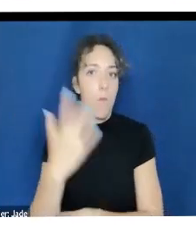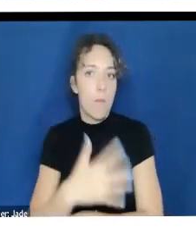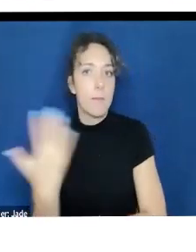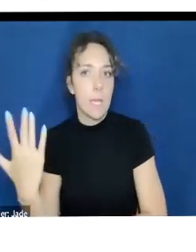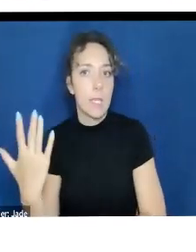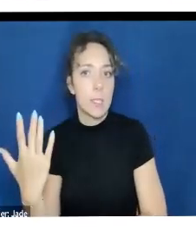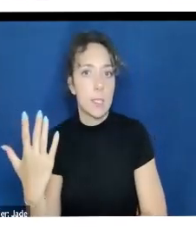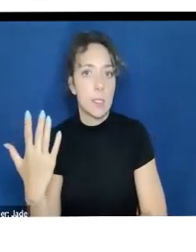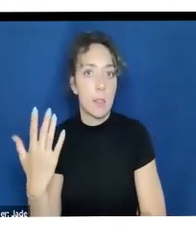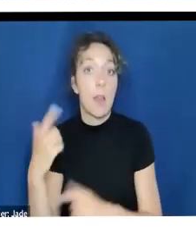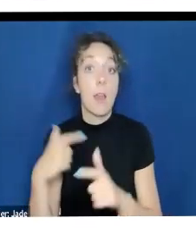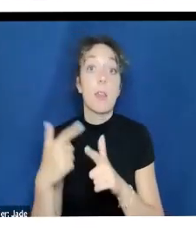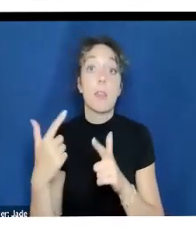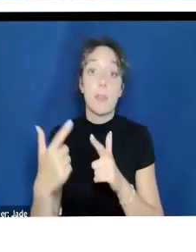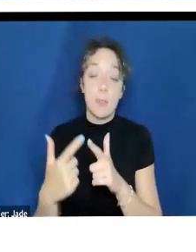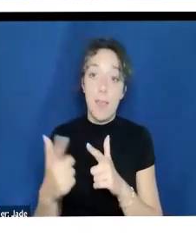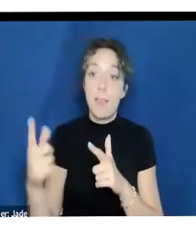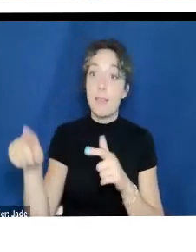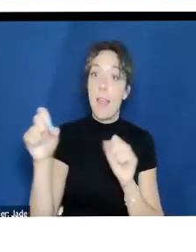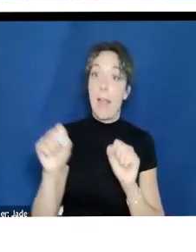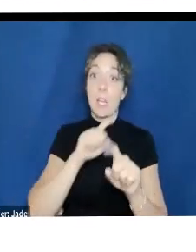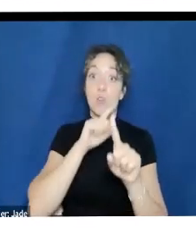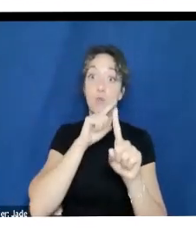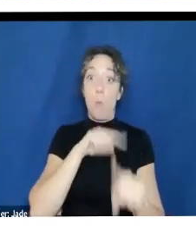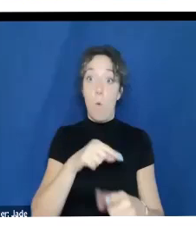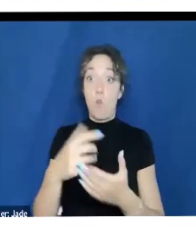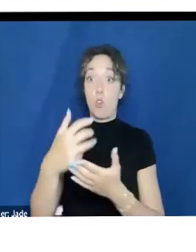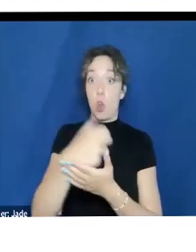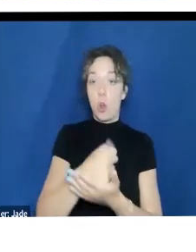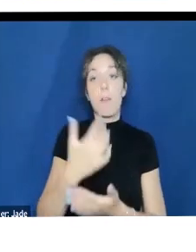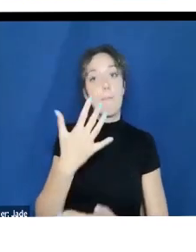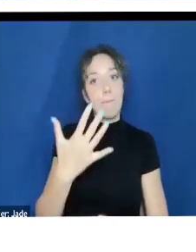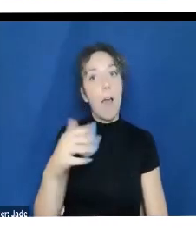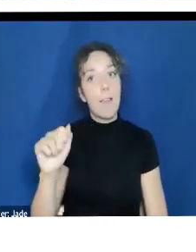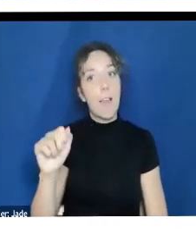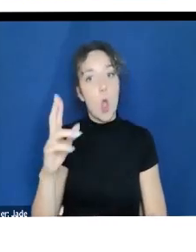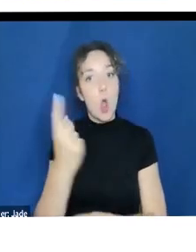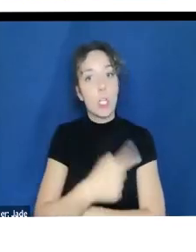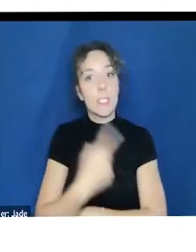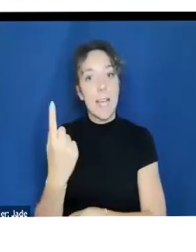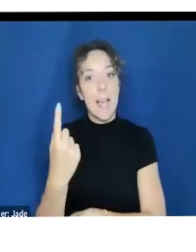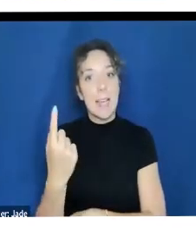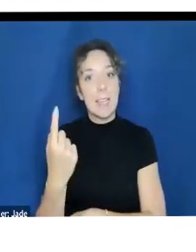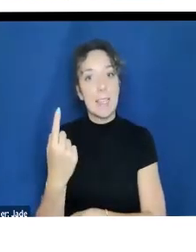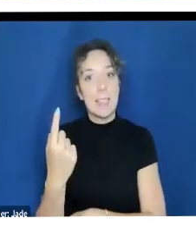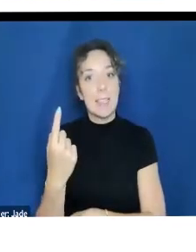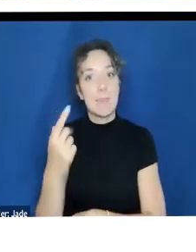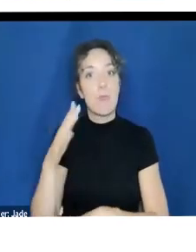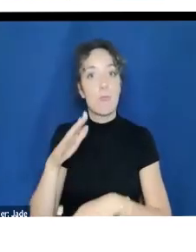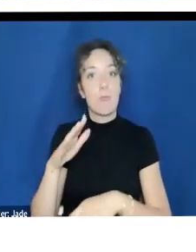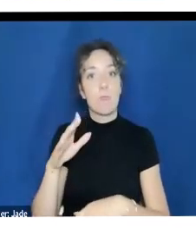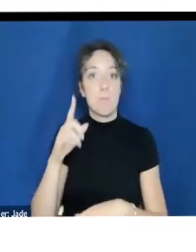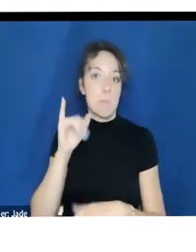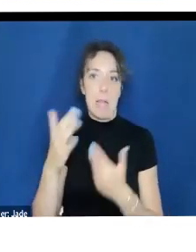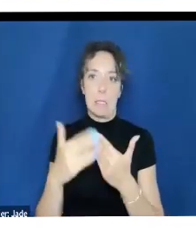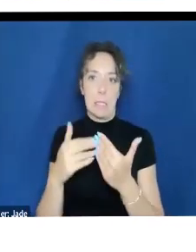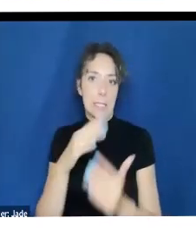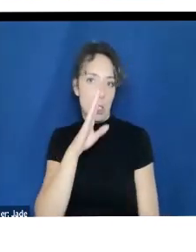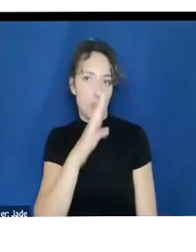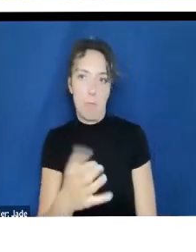days. Then they can report or earn 5 AR days on the STAS. That's like the most easy,